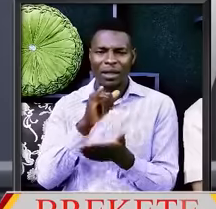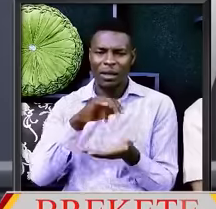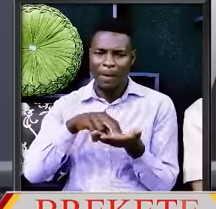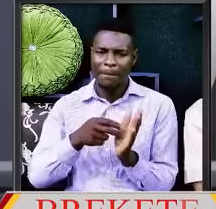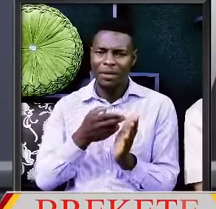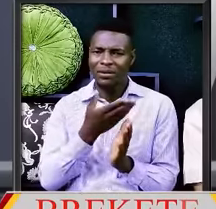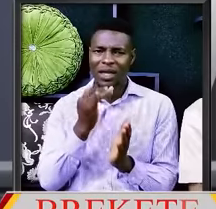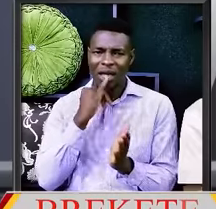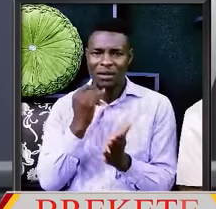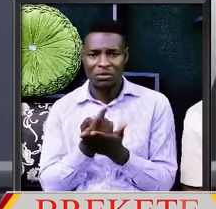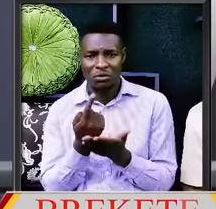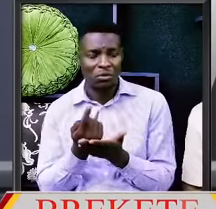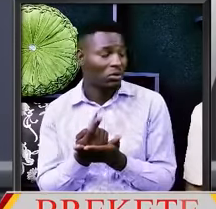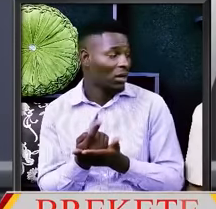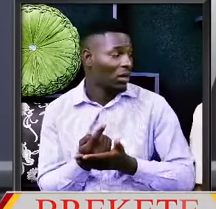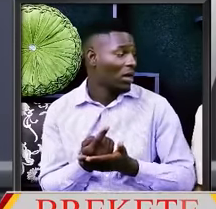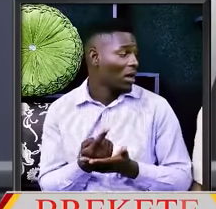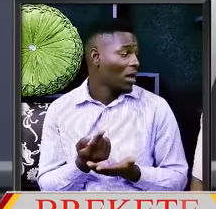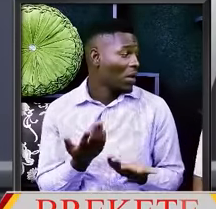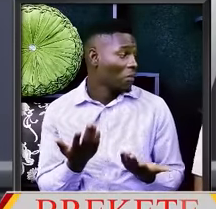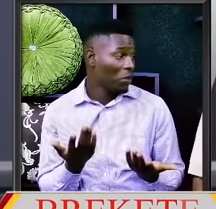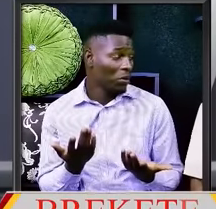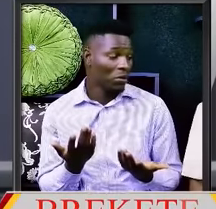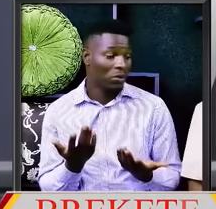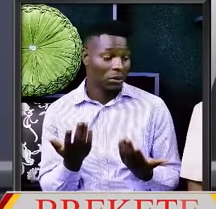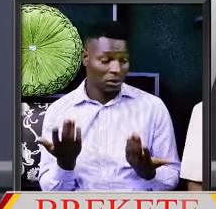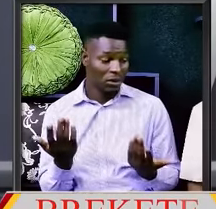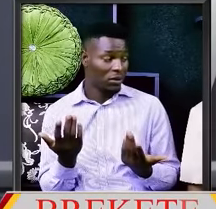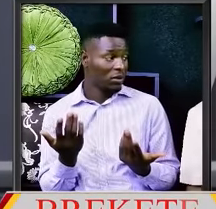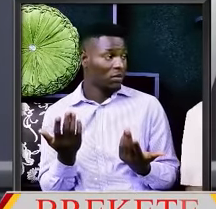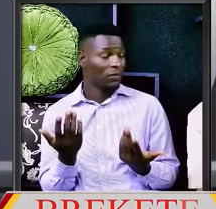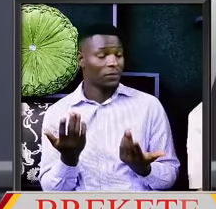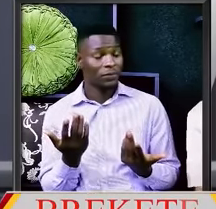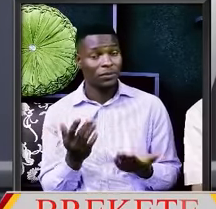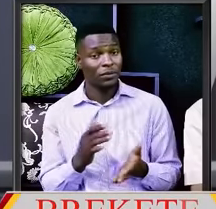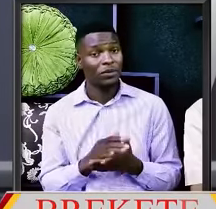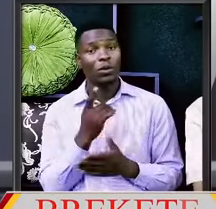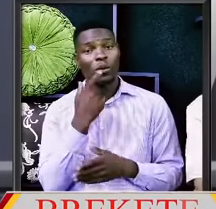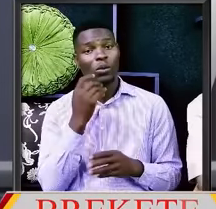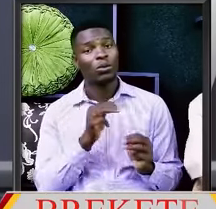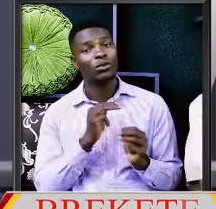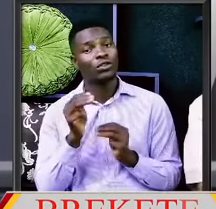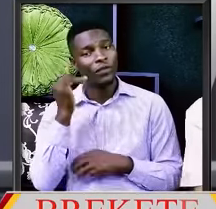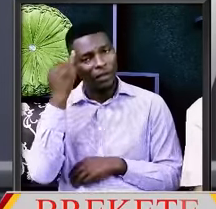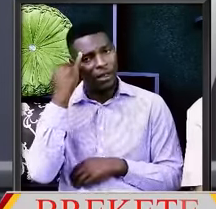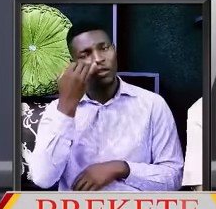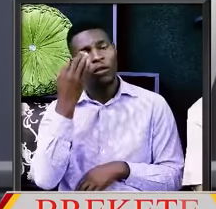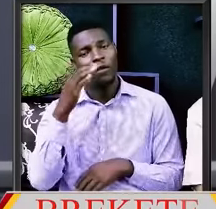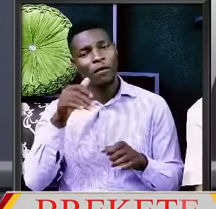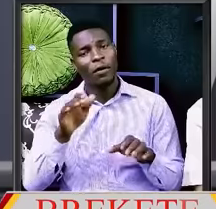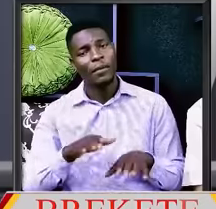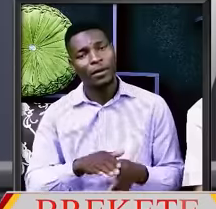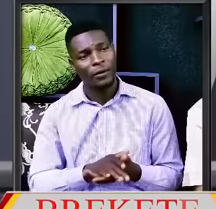The discussion took place without the father's presence, without the mother's presence. So who initiated the idea of burial?